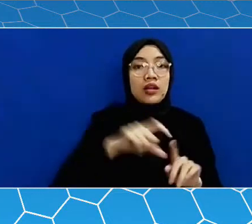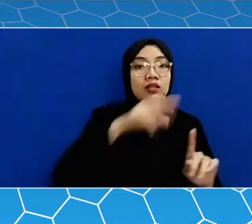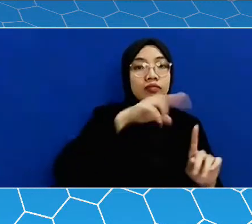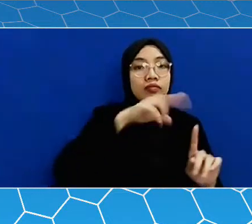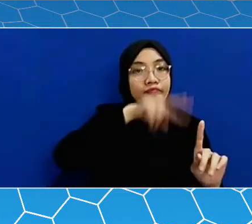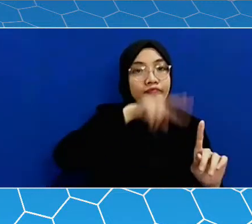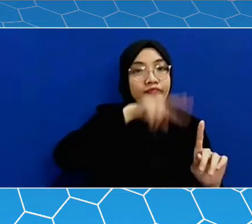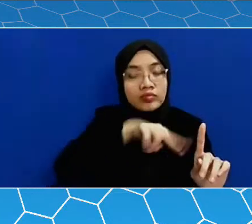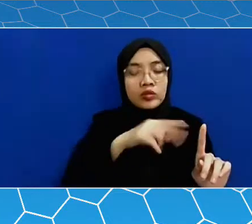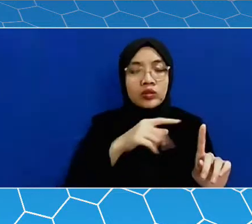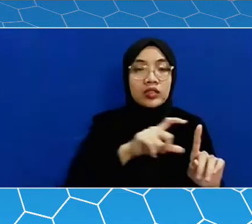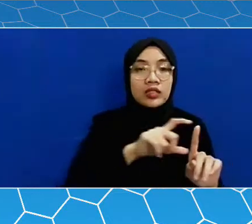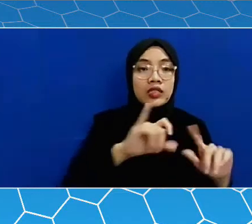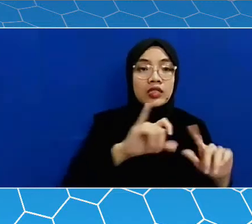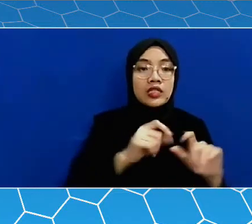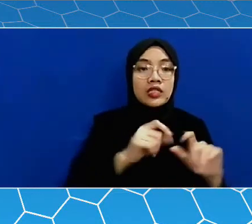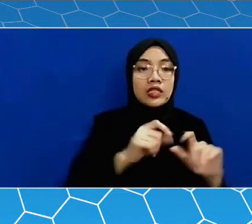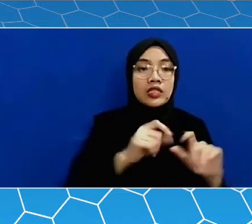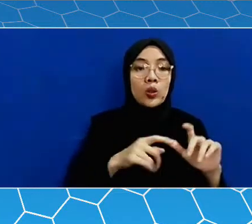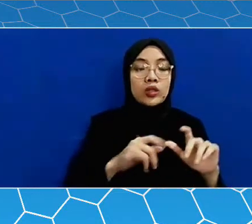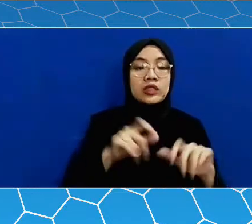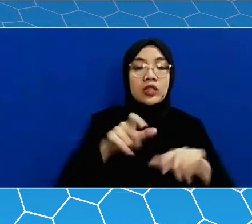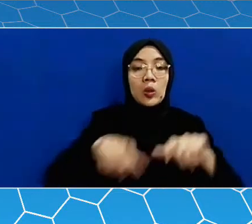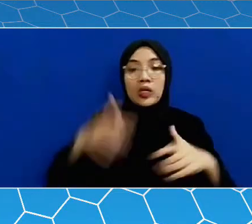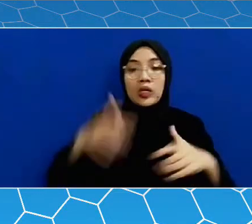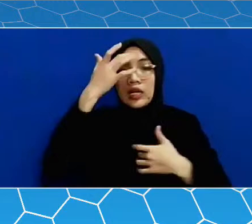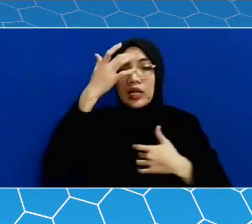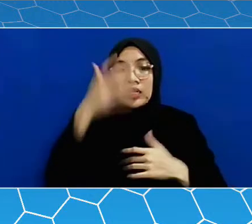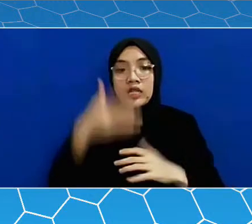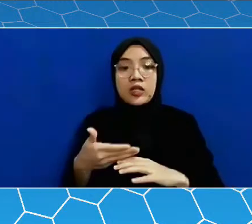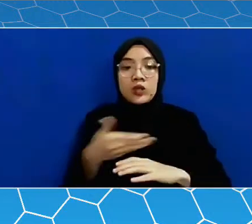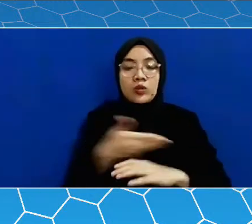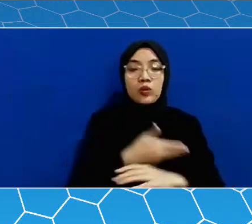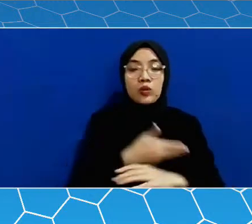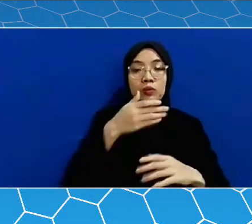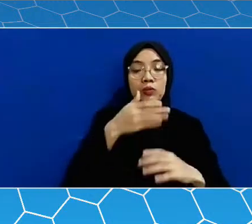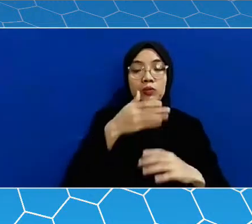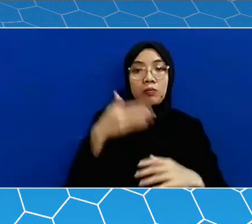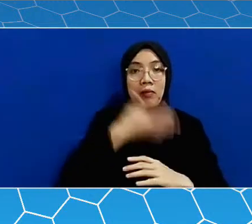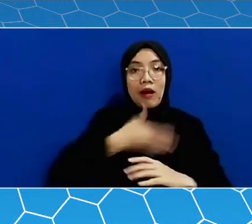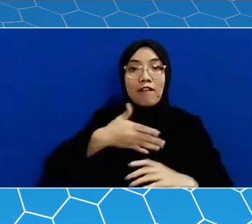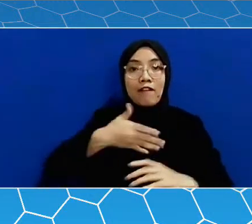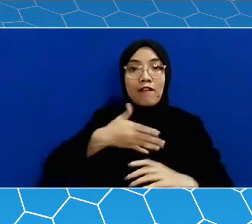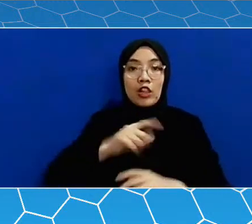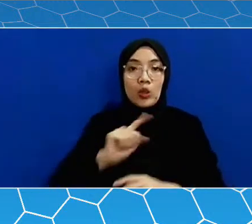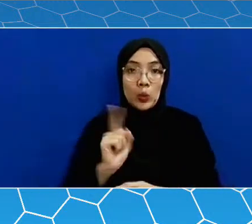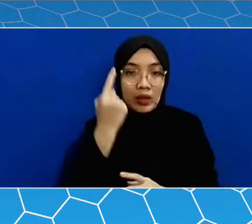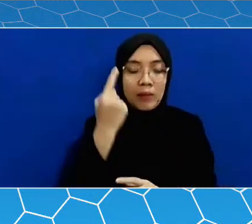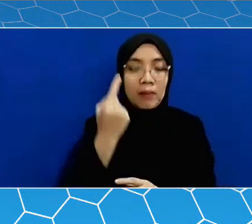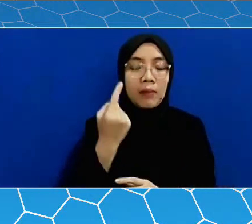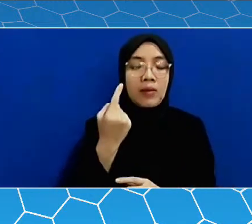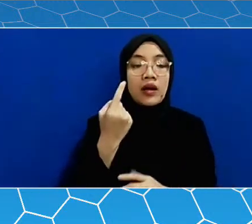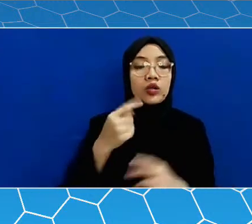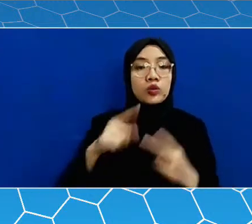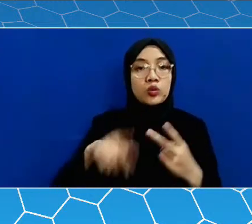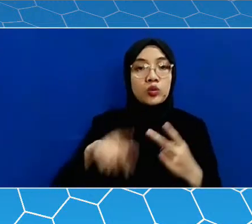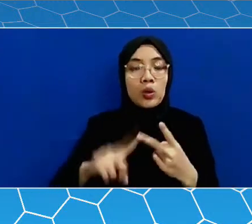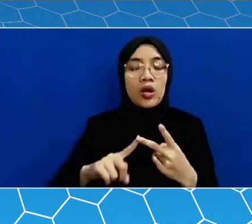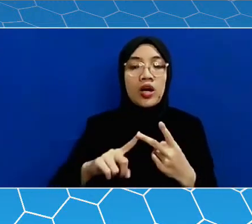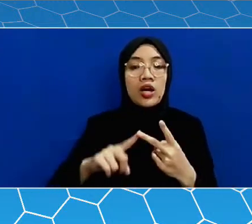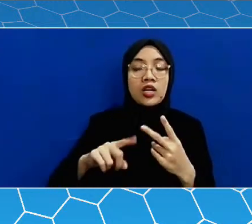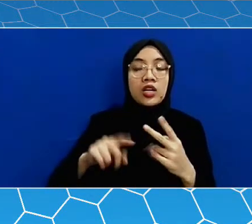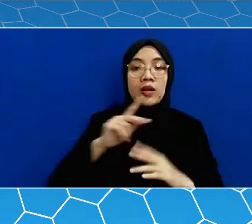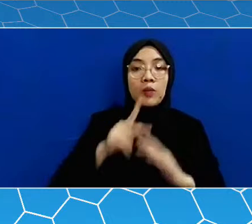from primary care, secondary care, laboratory systems, national screening programs, and we have a single IT platform for